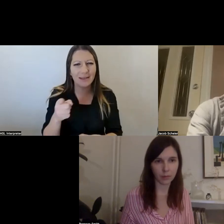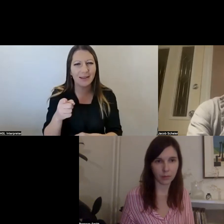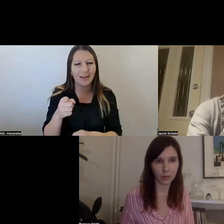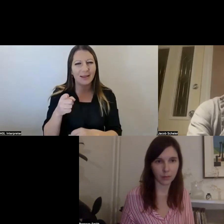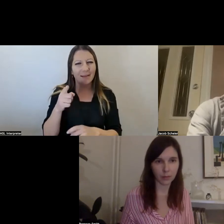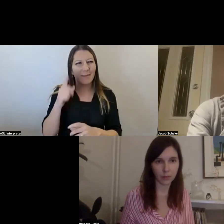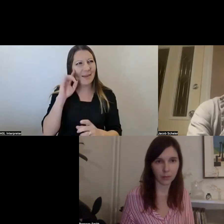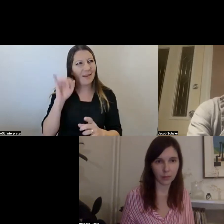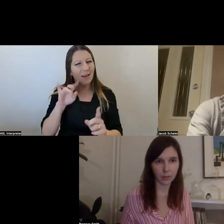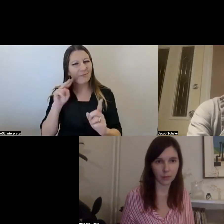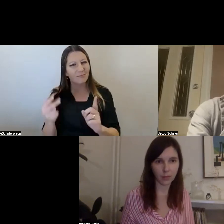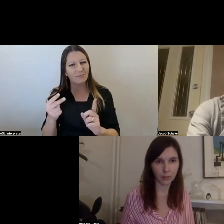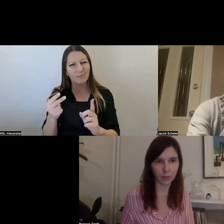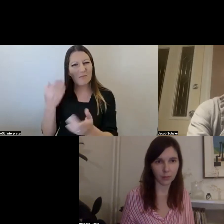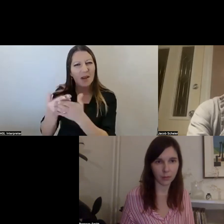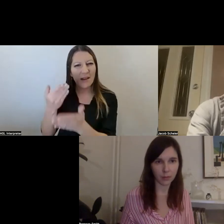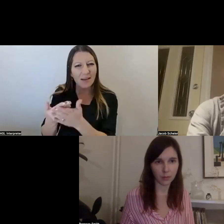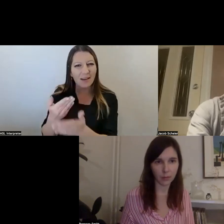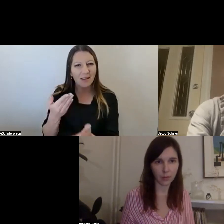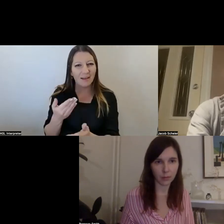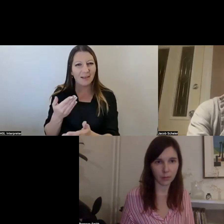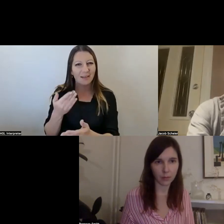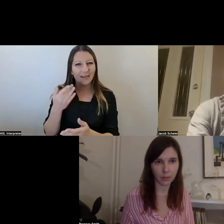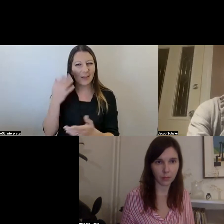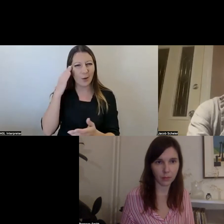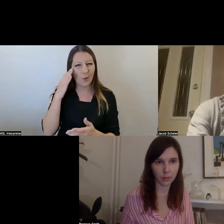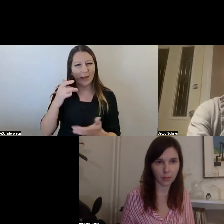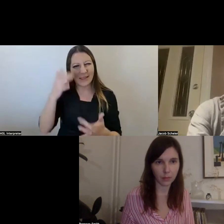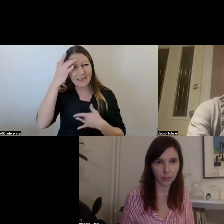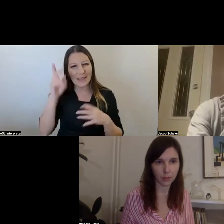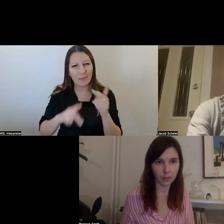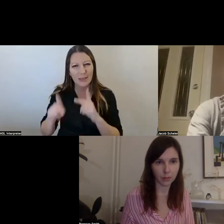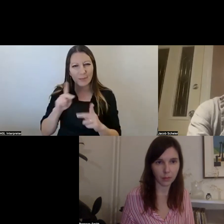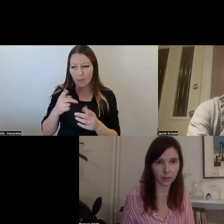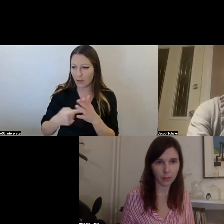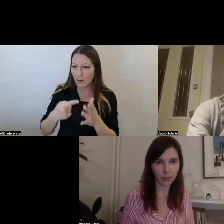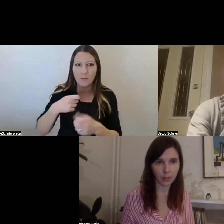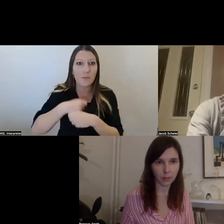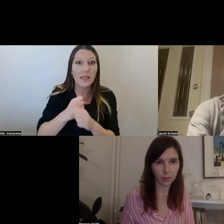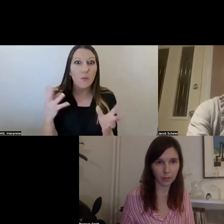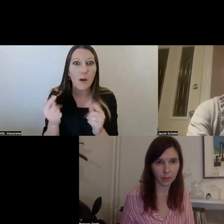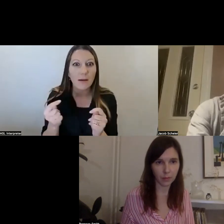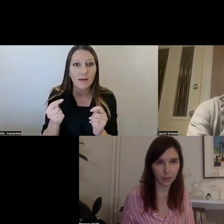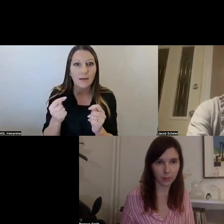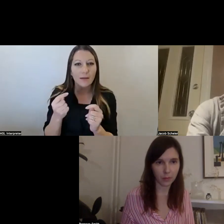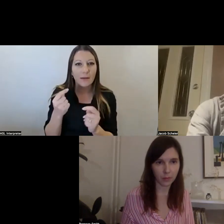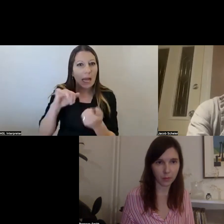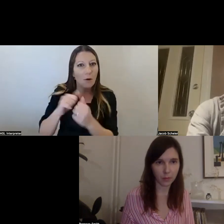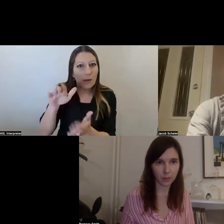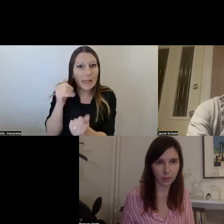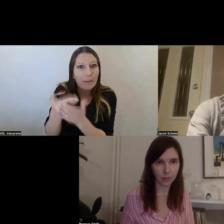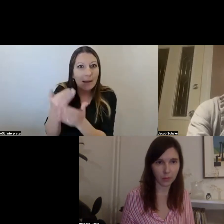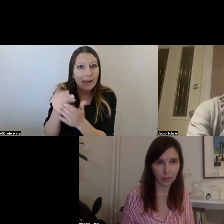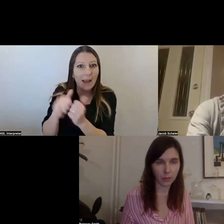thinking that when you were writing your book? Yeah. About your episode of mental illness? Well, this I think